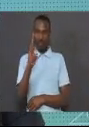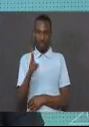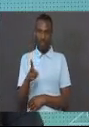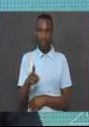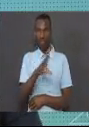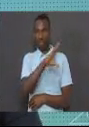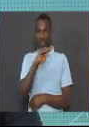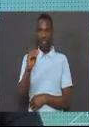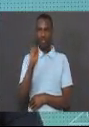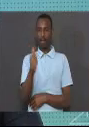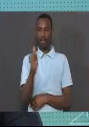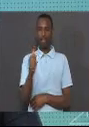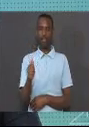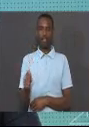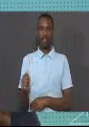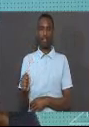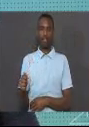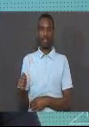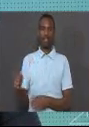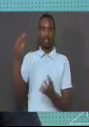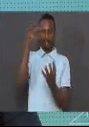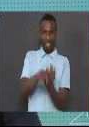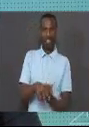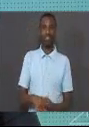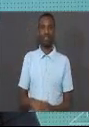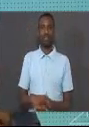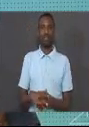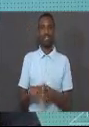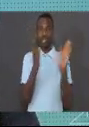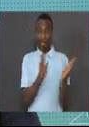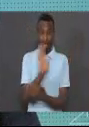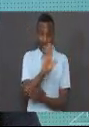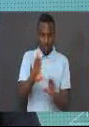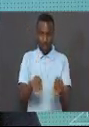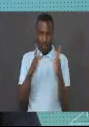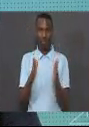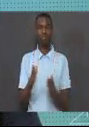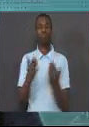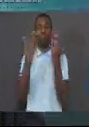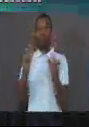and acceleration. Are you ready, students? Let us begin.